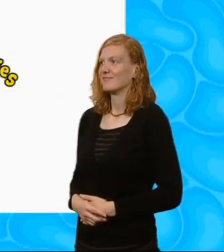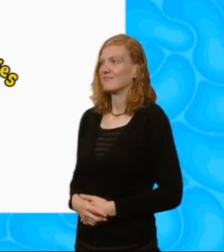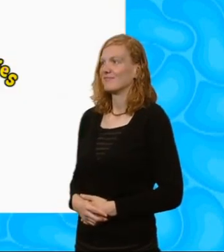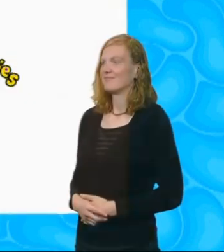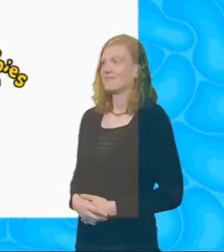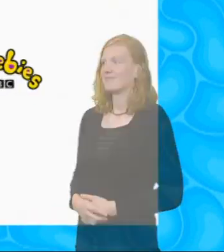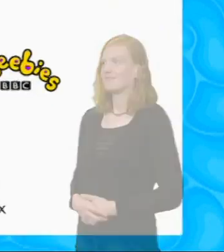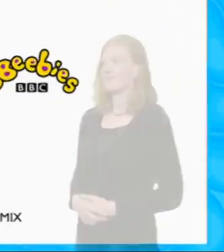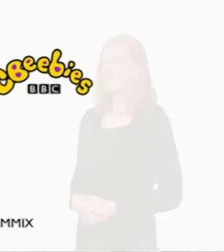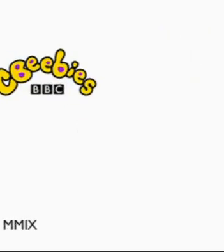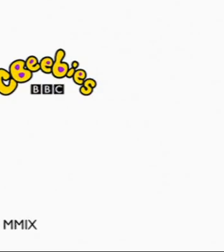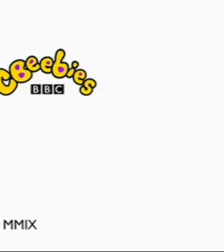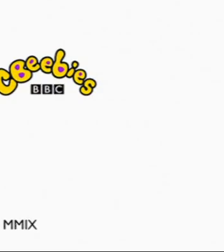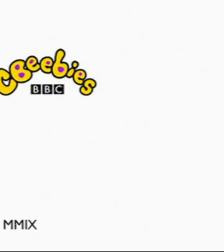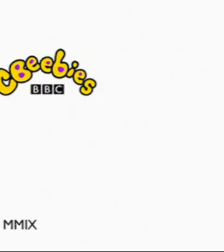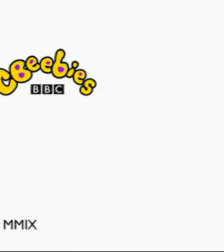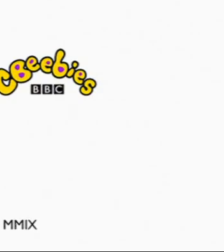bbc.co.uk/CBeebies.